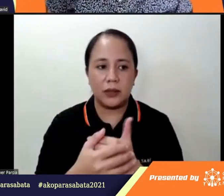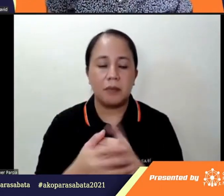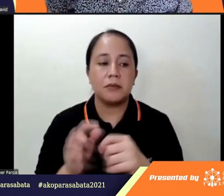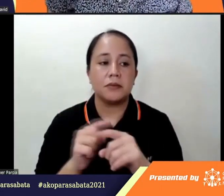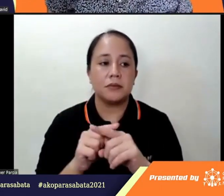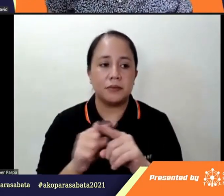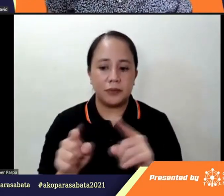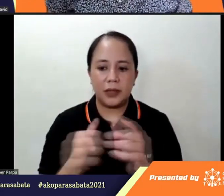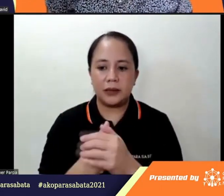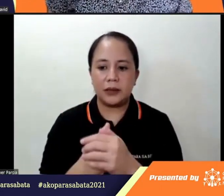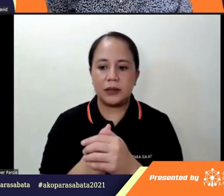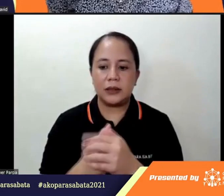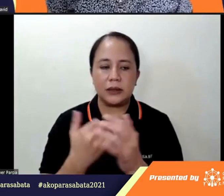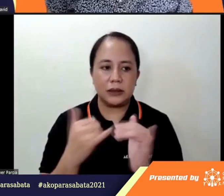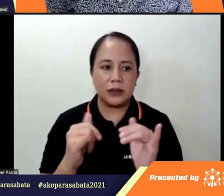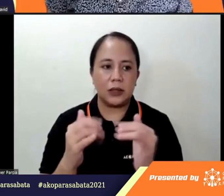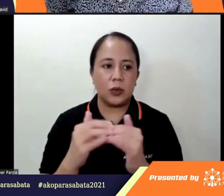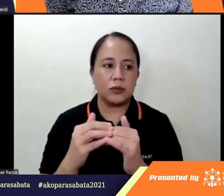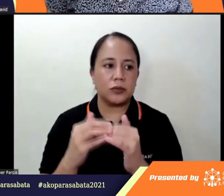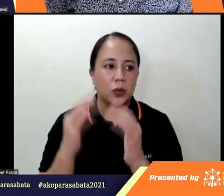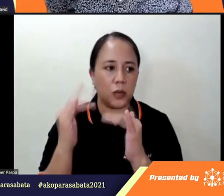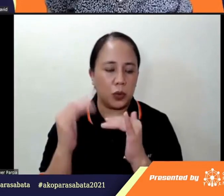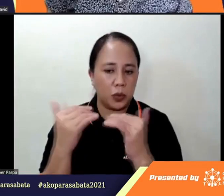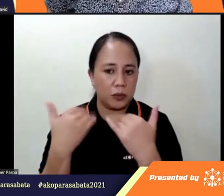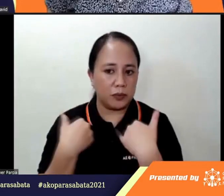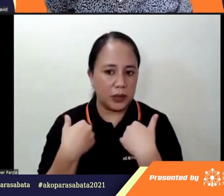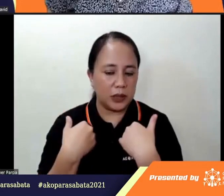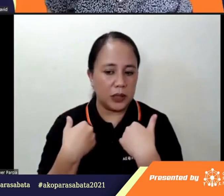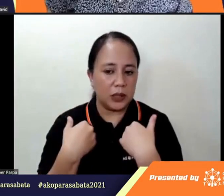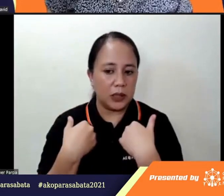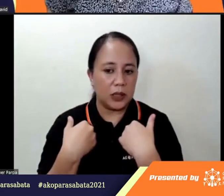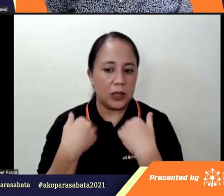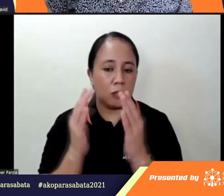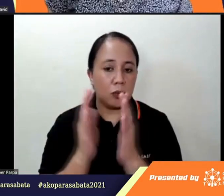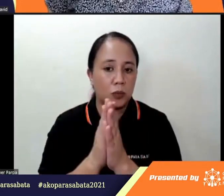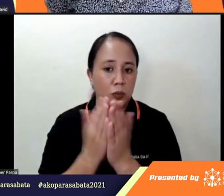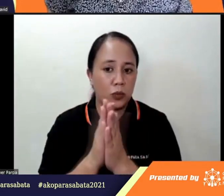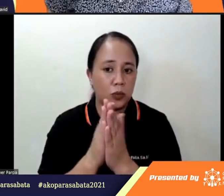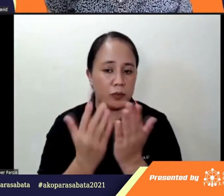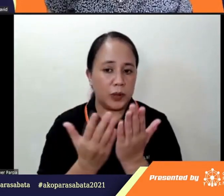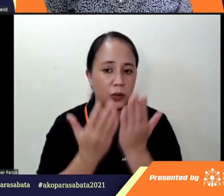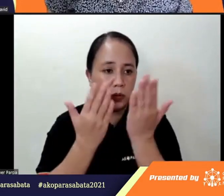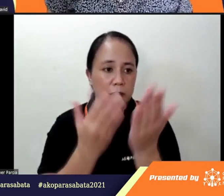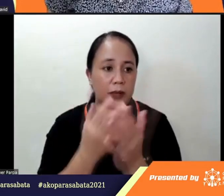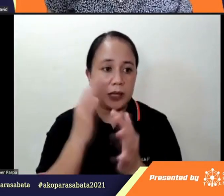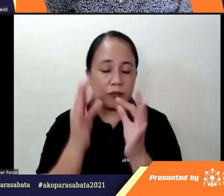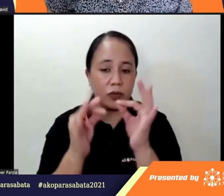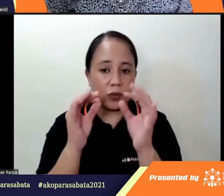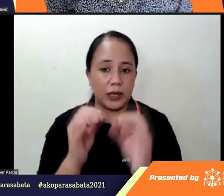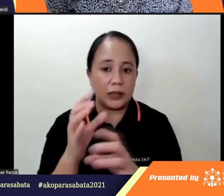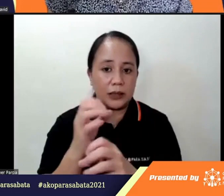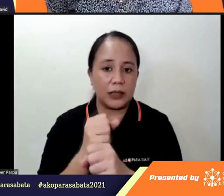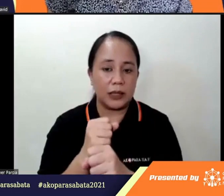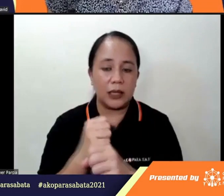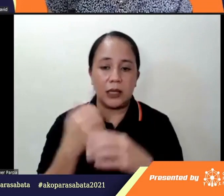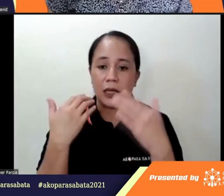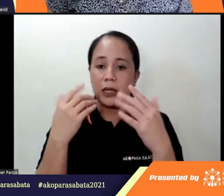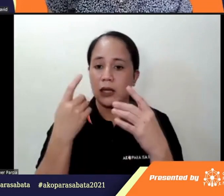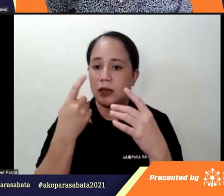Pero there's one book na I would recommend for everybody, na if you could get it, the